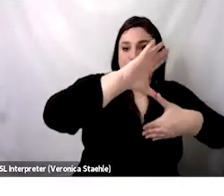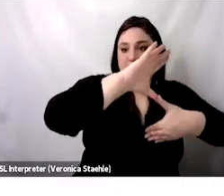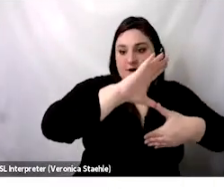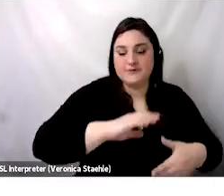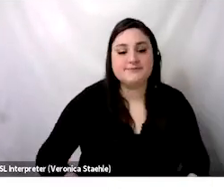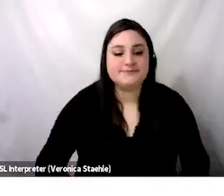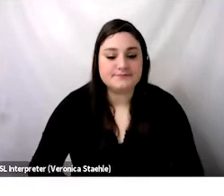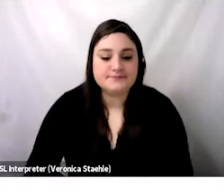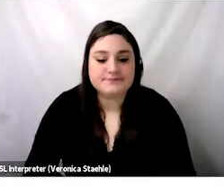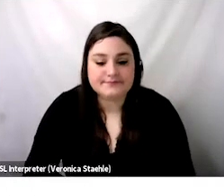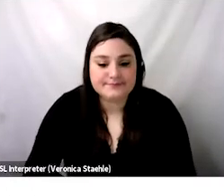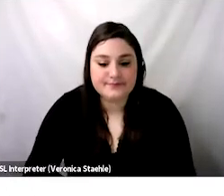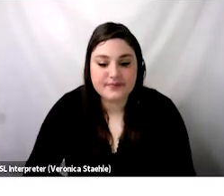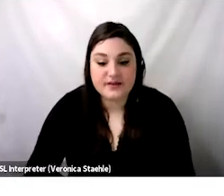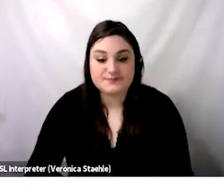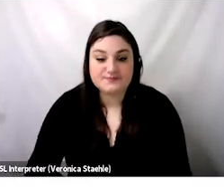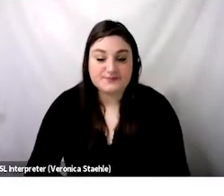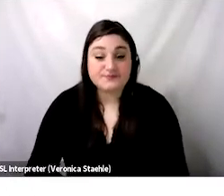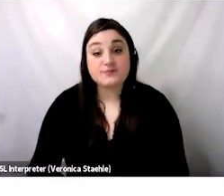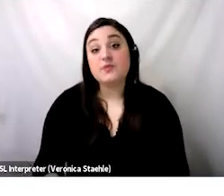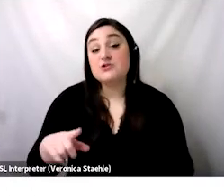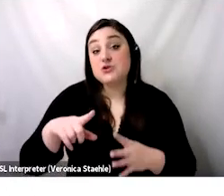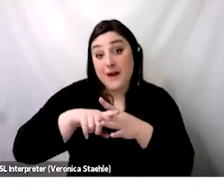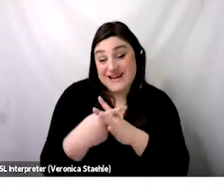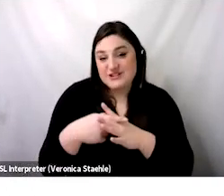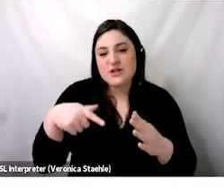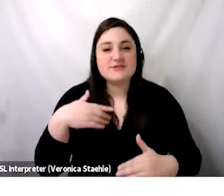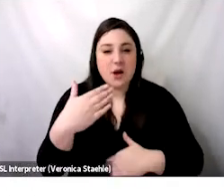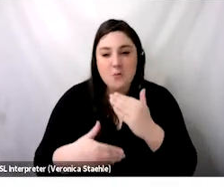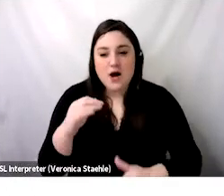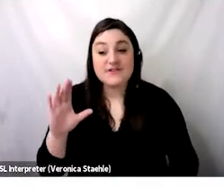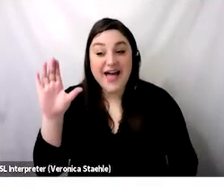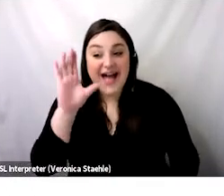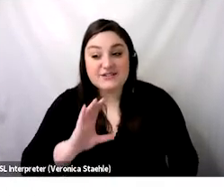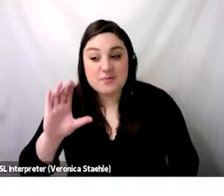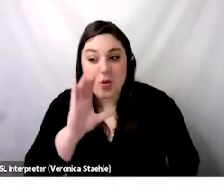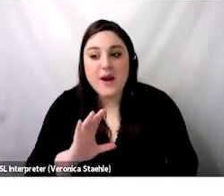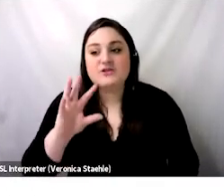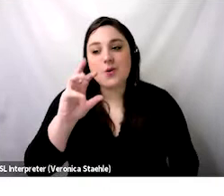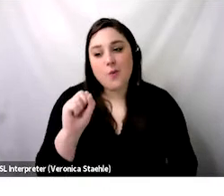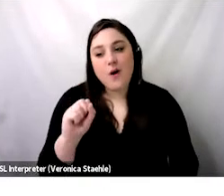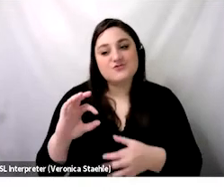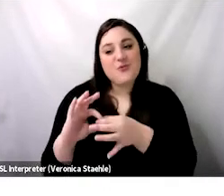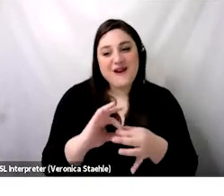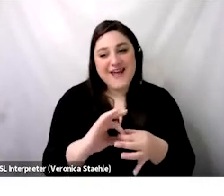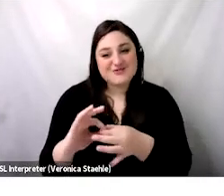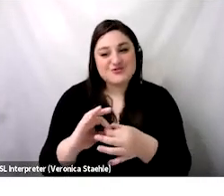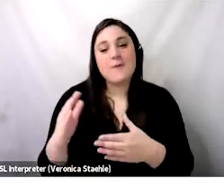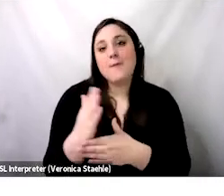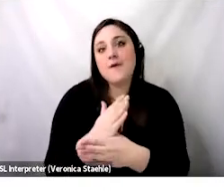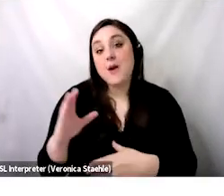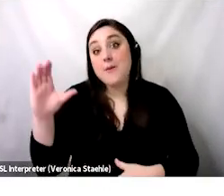between explorers and early settlers and indigenous people was amicable.